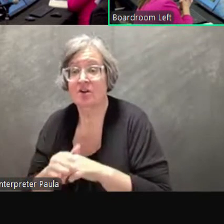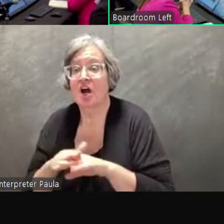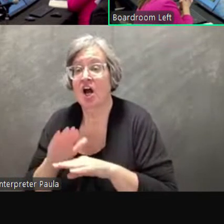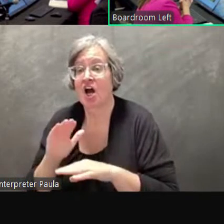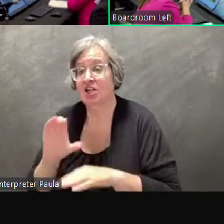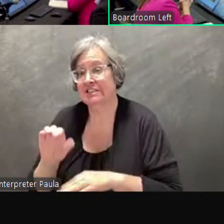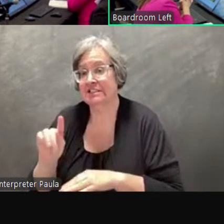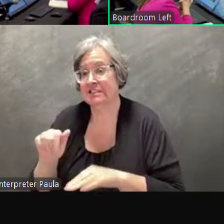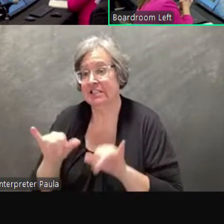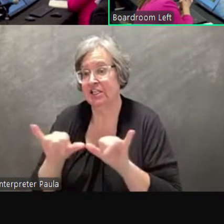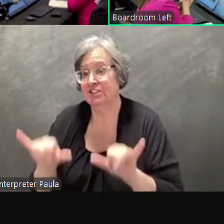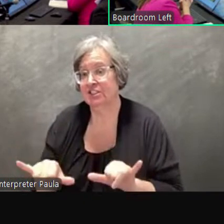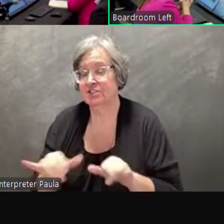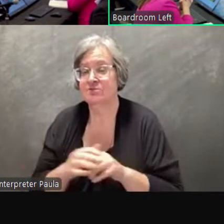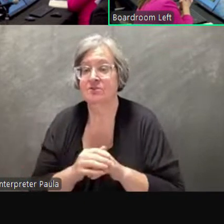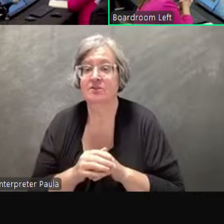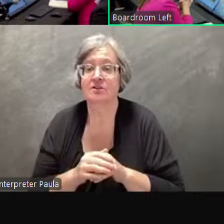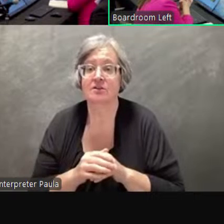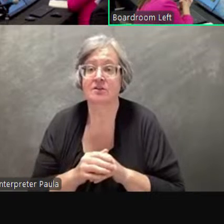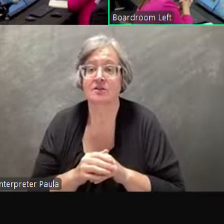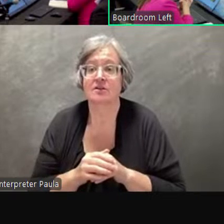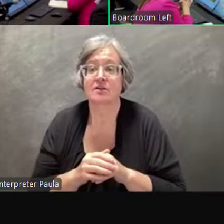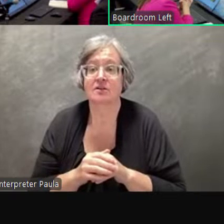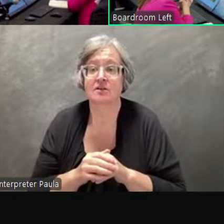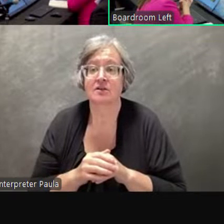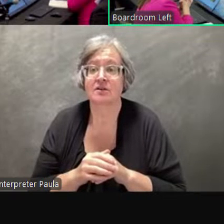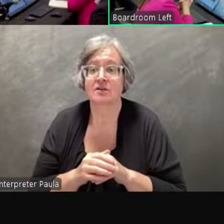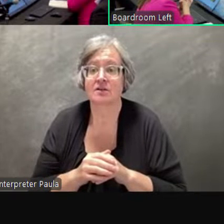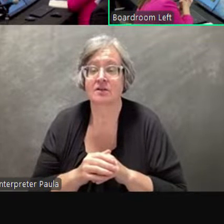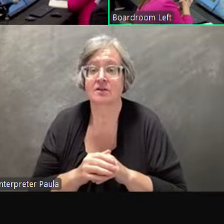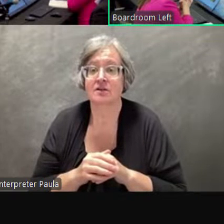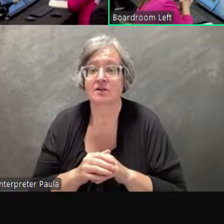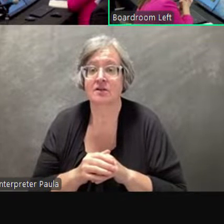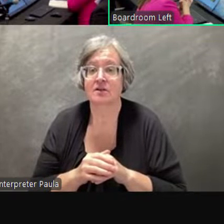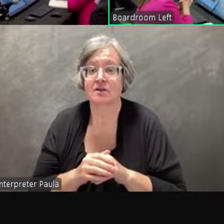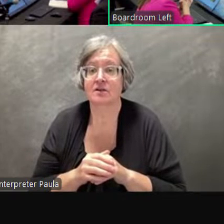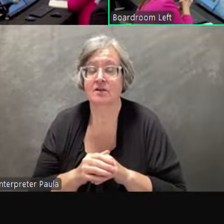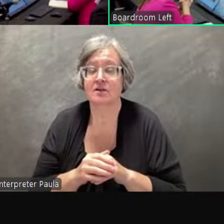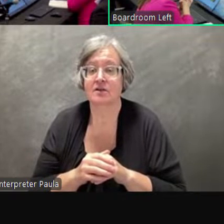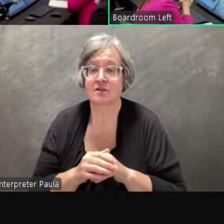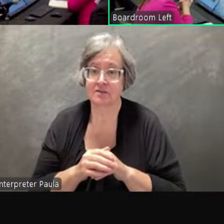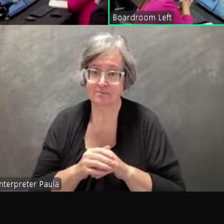at that time of night. I certainly,